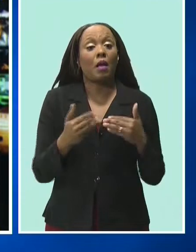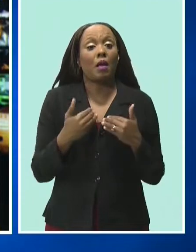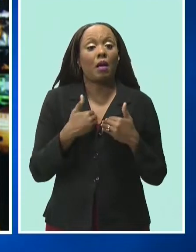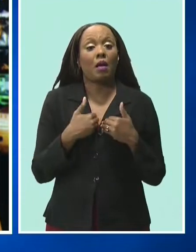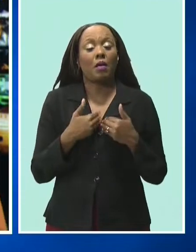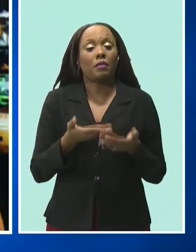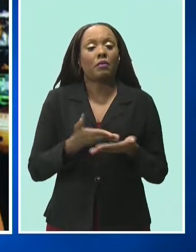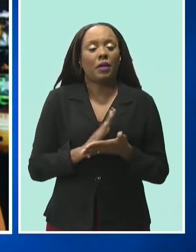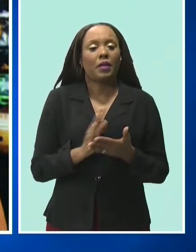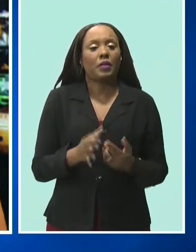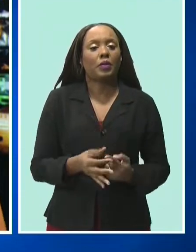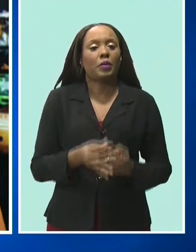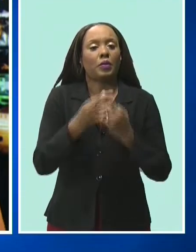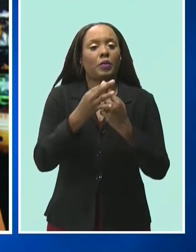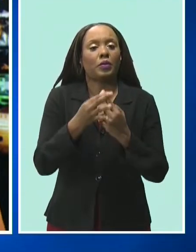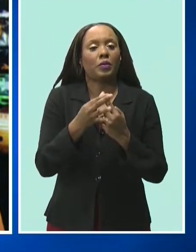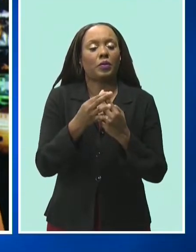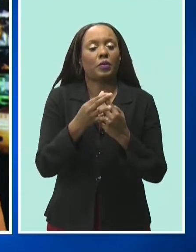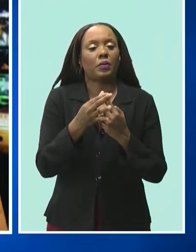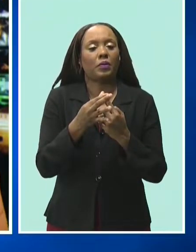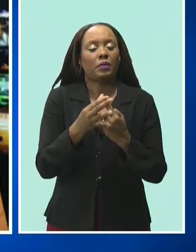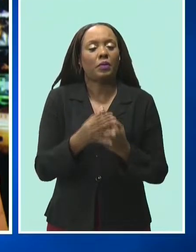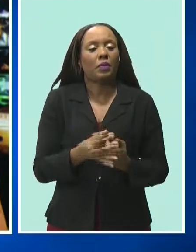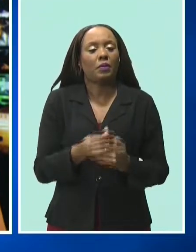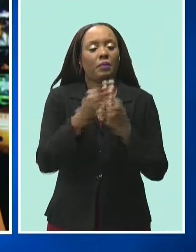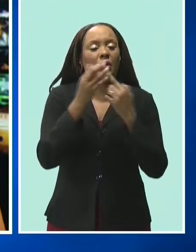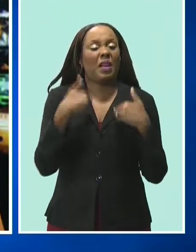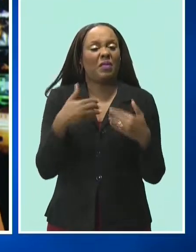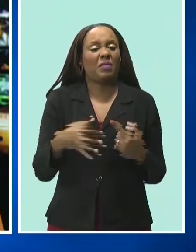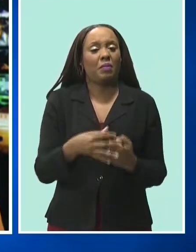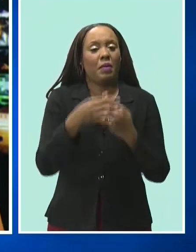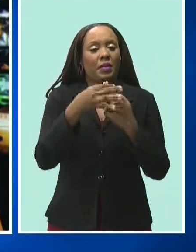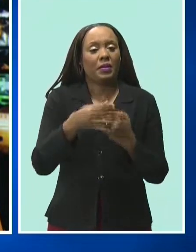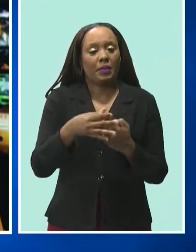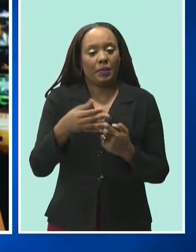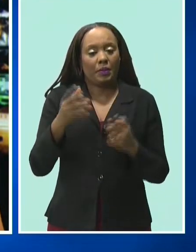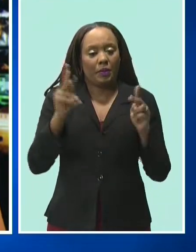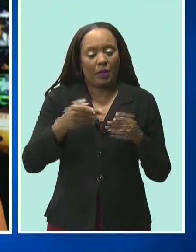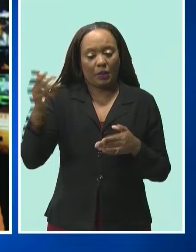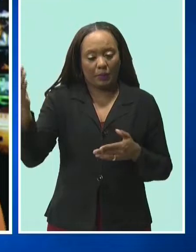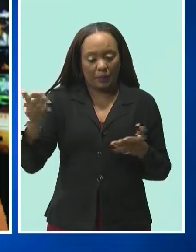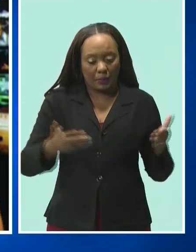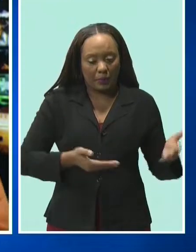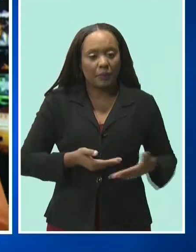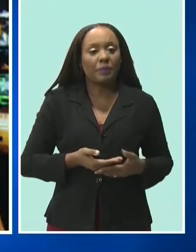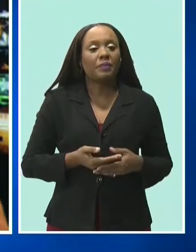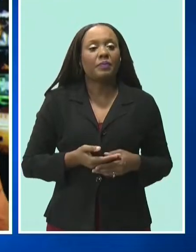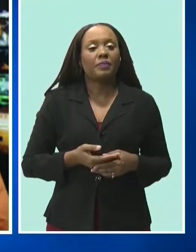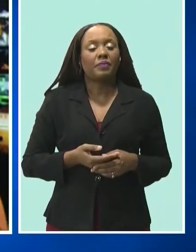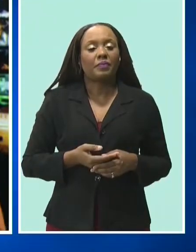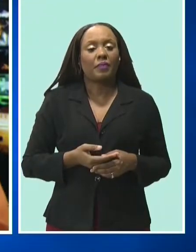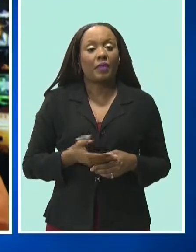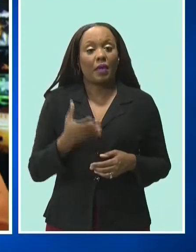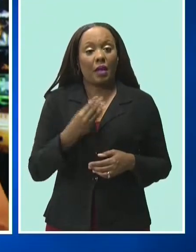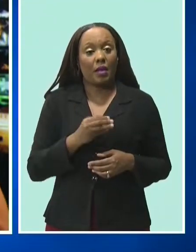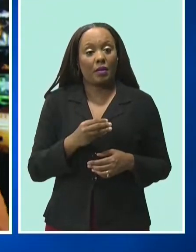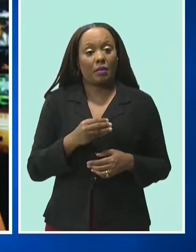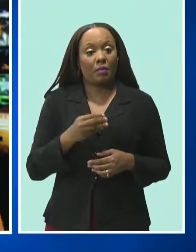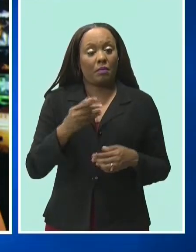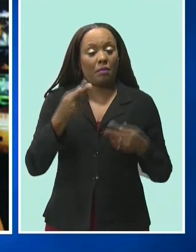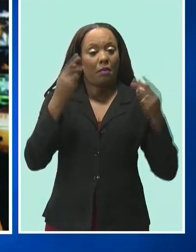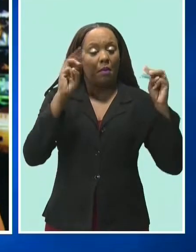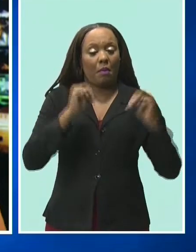special guest. So Prime Minister Motley selected Prime Minister Trudeau as her special guest, and with the consent of the